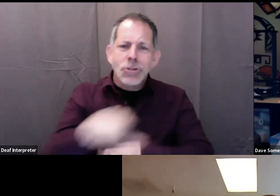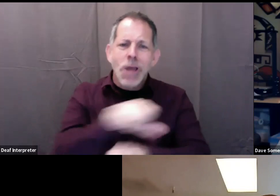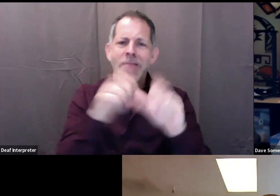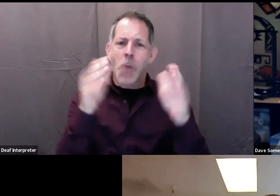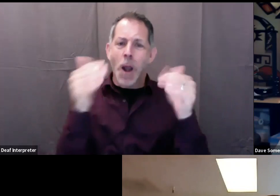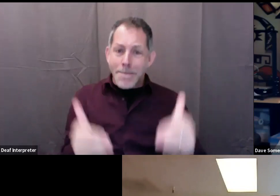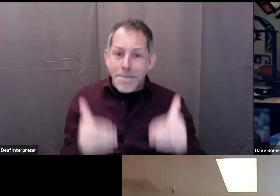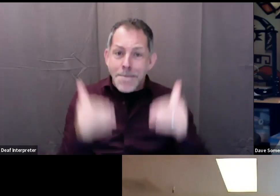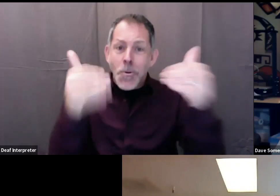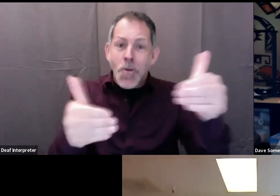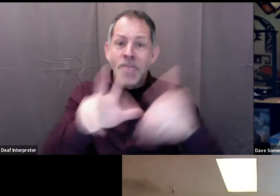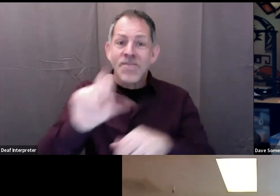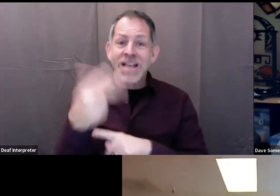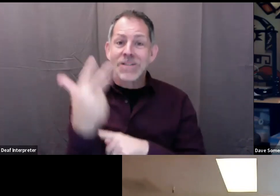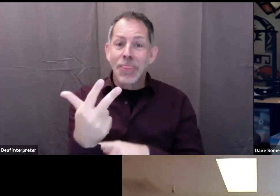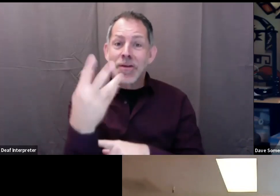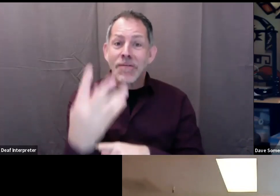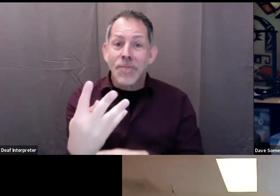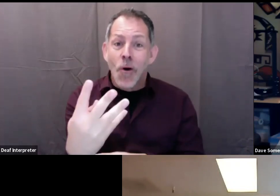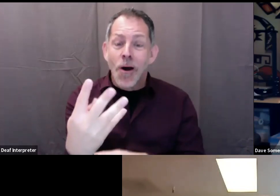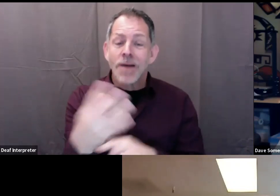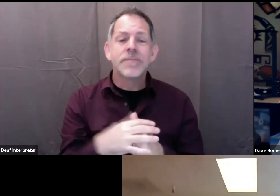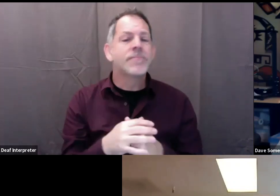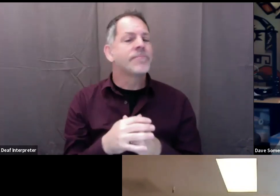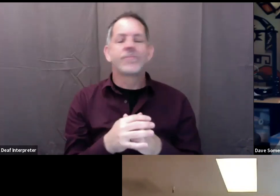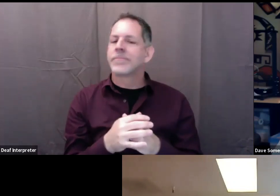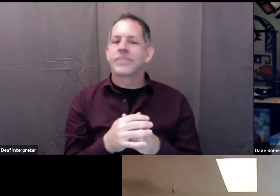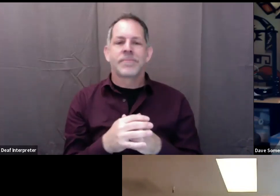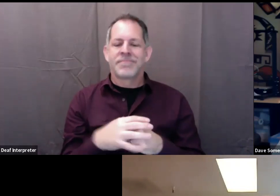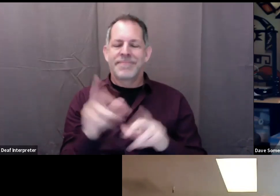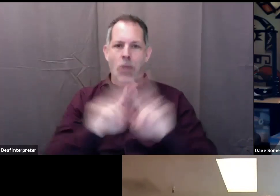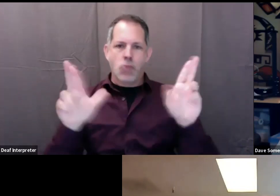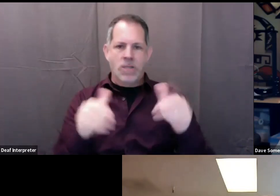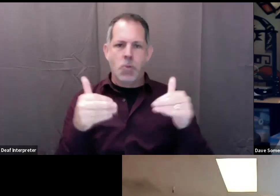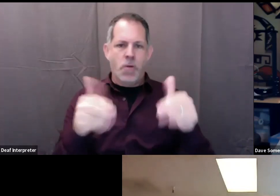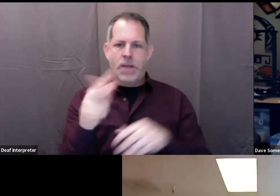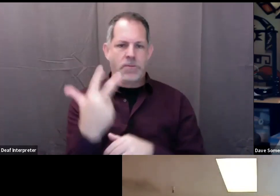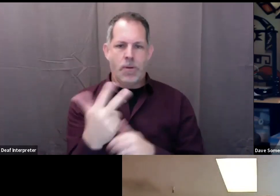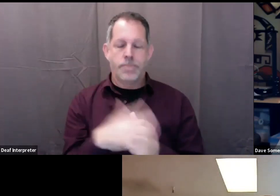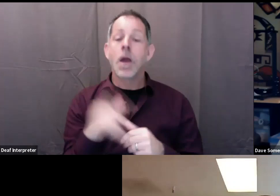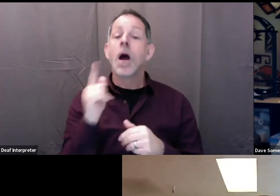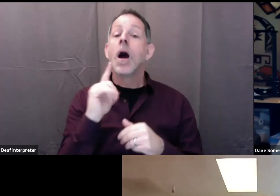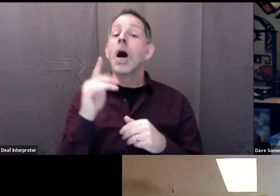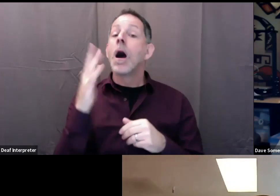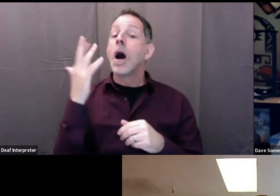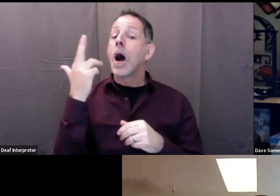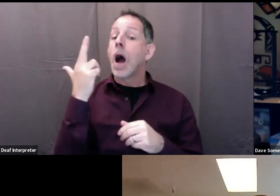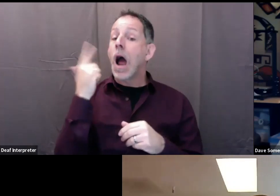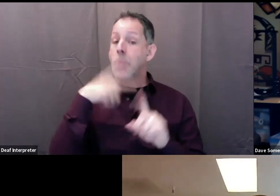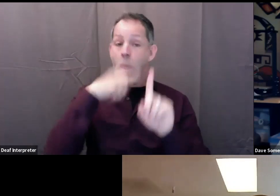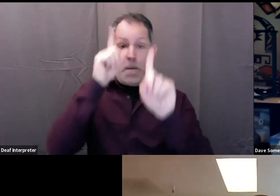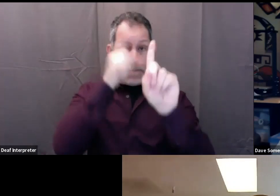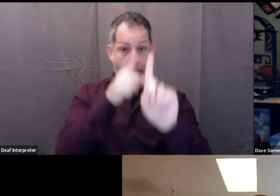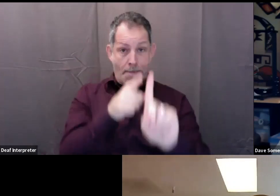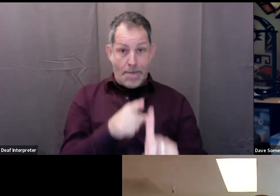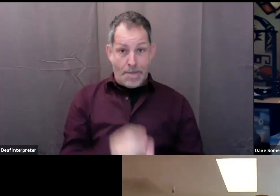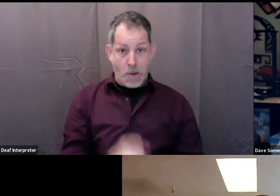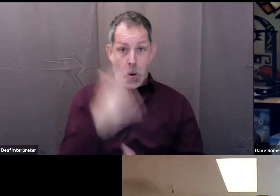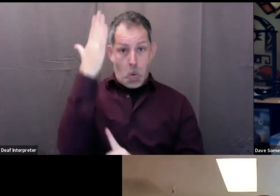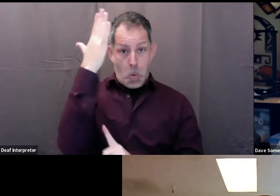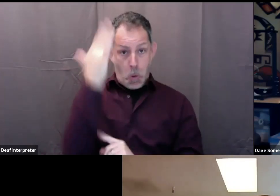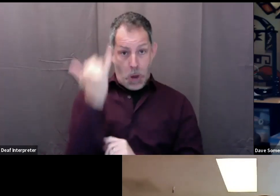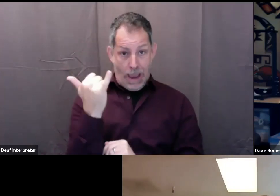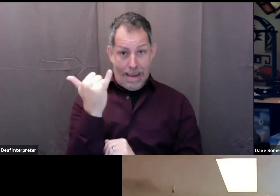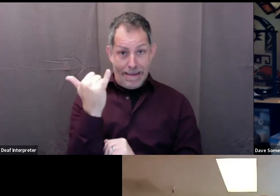weekend. And I want to share with you some of the key recent information that we've gathered that underlies